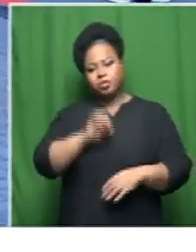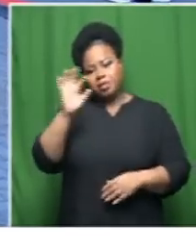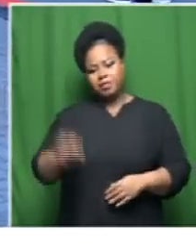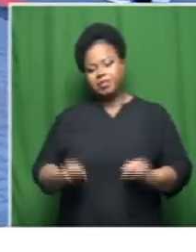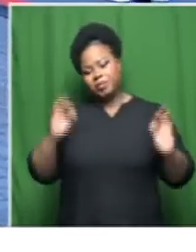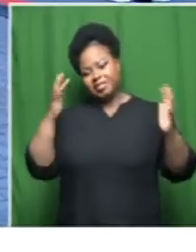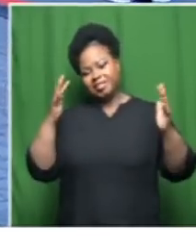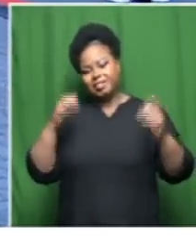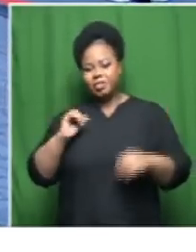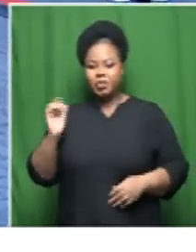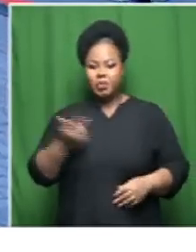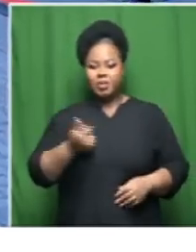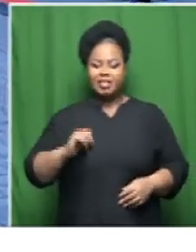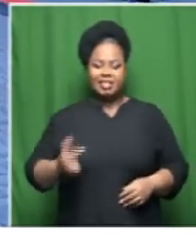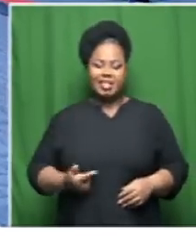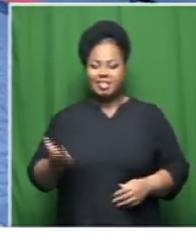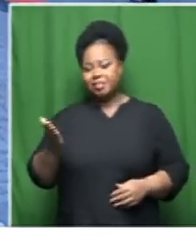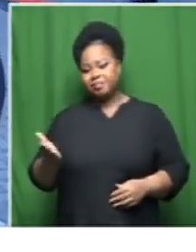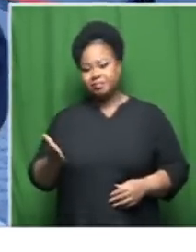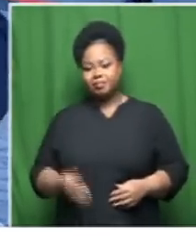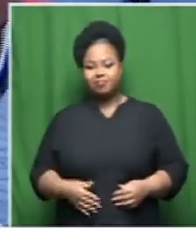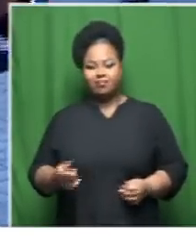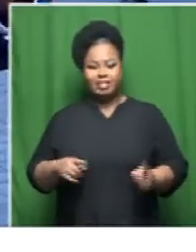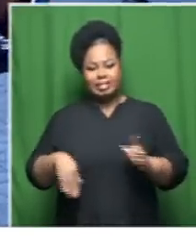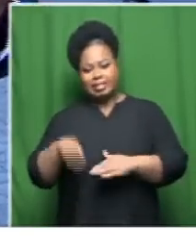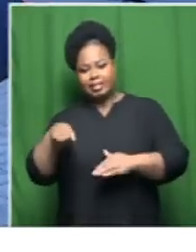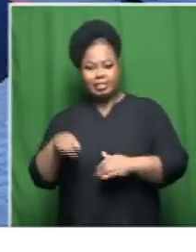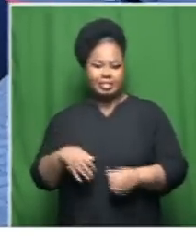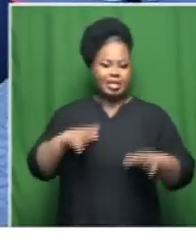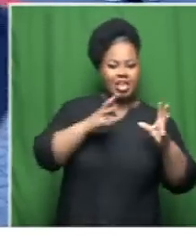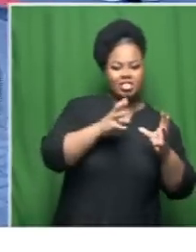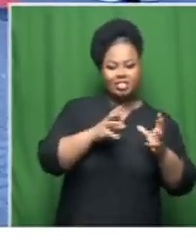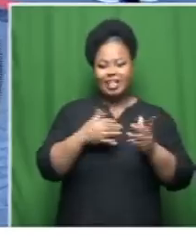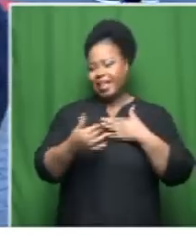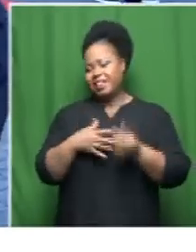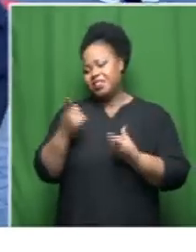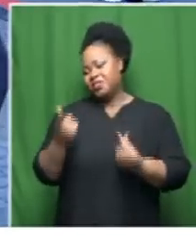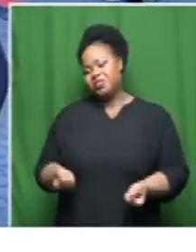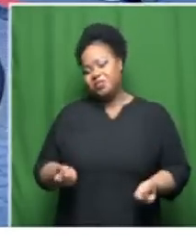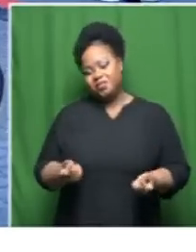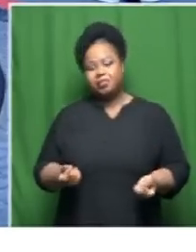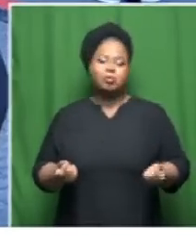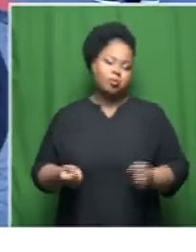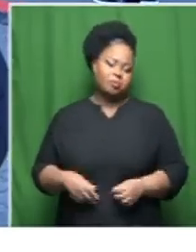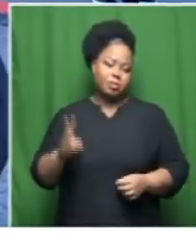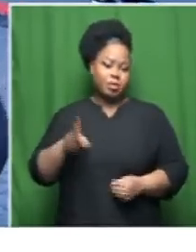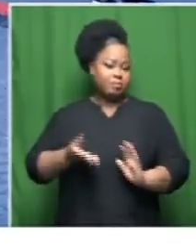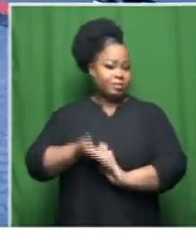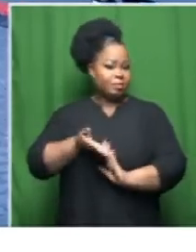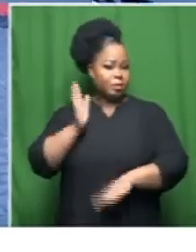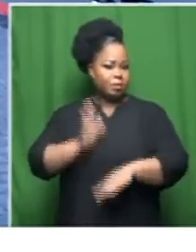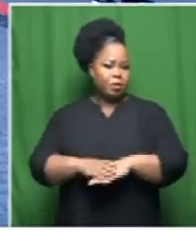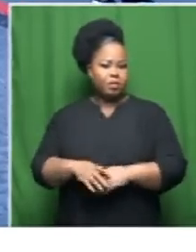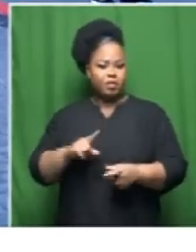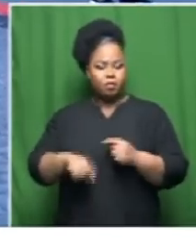yeah, congratulations to all you ladies out there who kick balls, take catches, whatever you do. And we'll definitely bring you the updates and